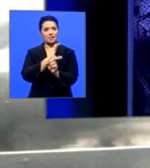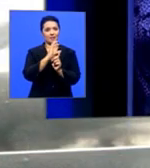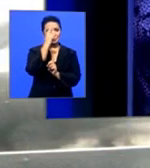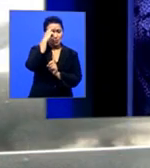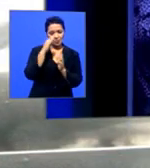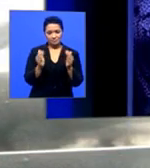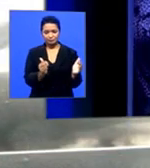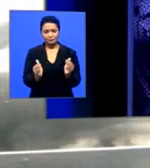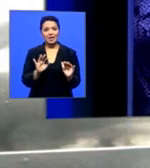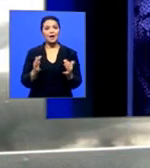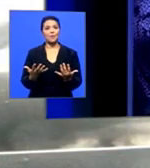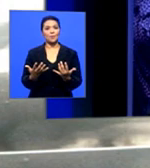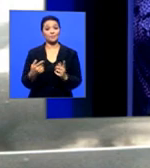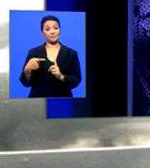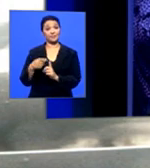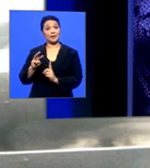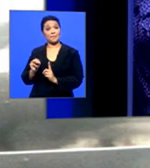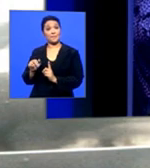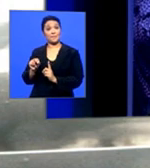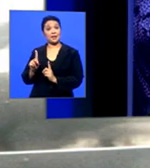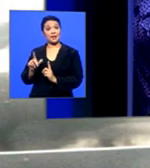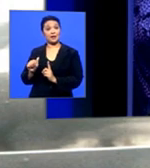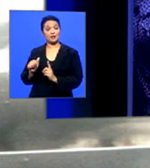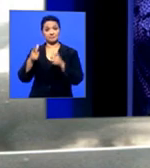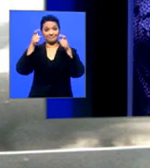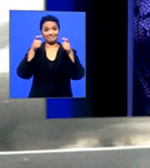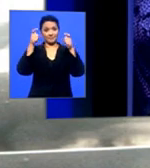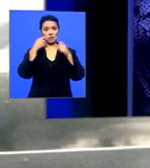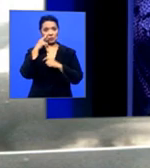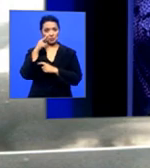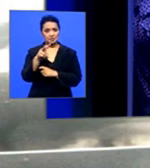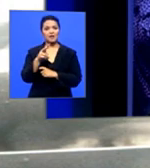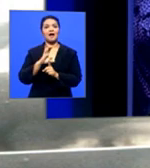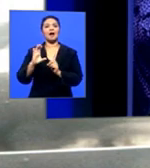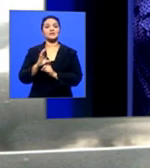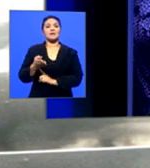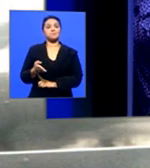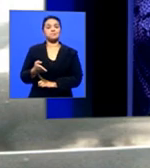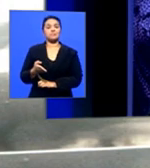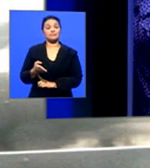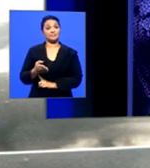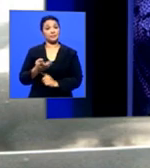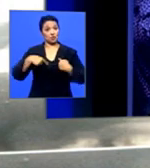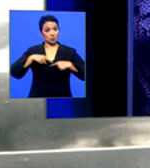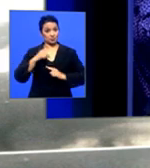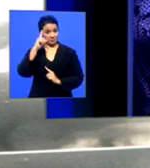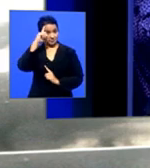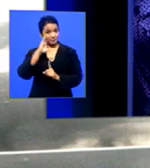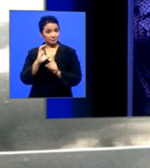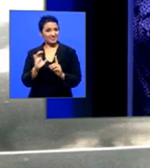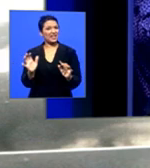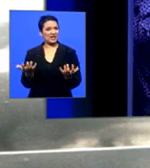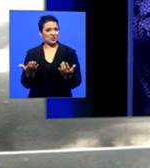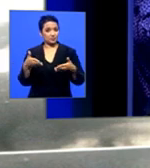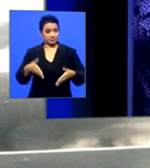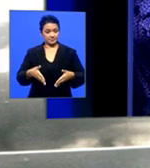Chief Zwelivelile Mandela there signifies that culture. For instance, in African societies, somebody